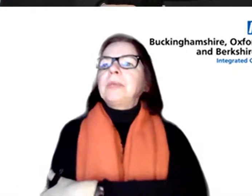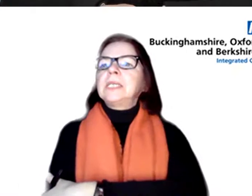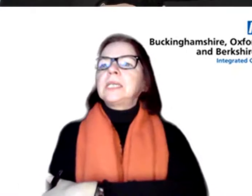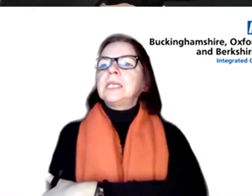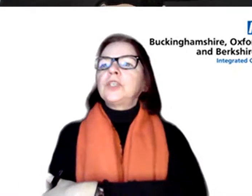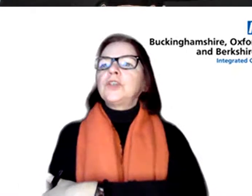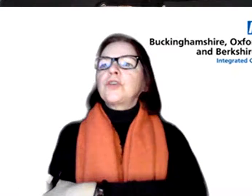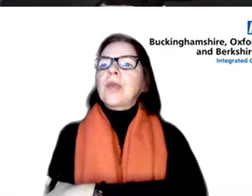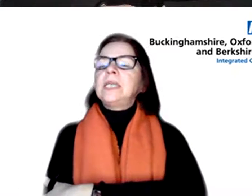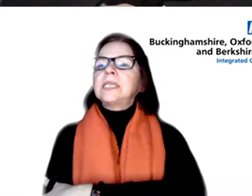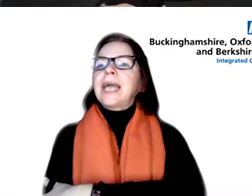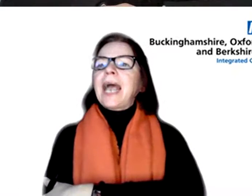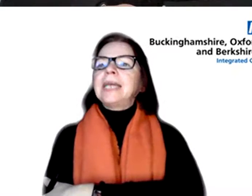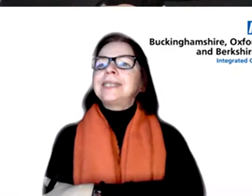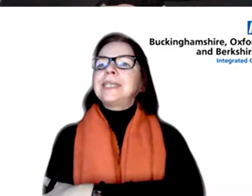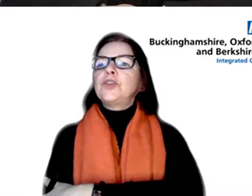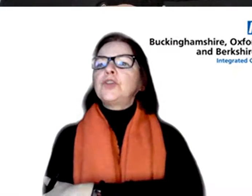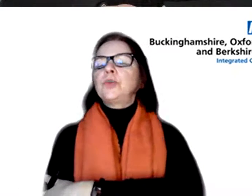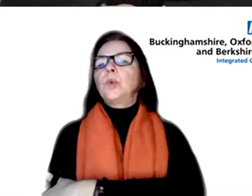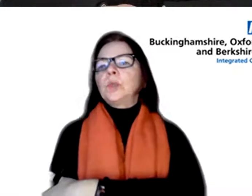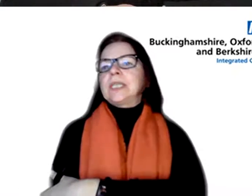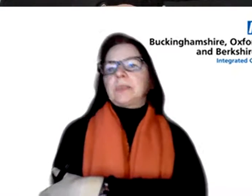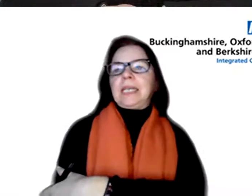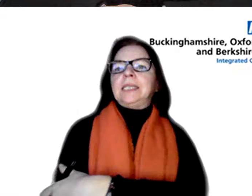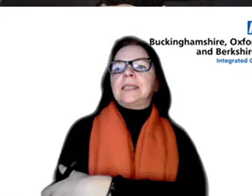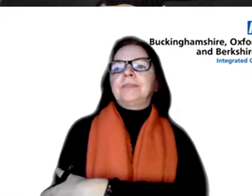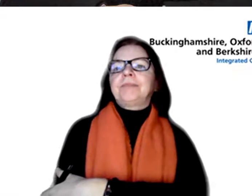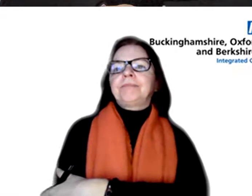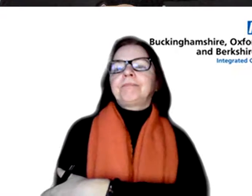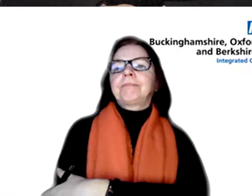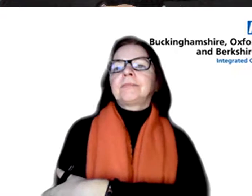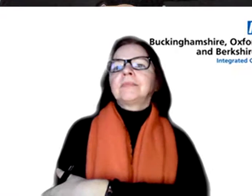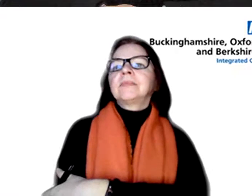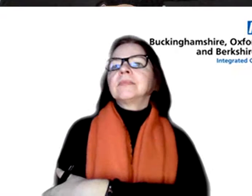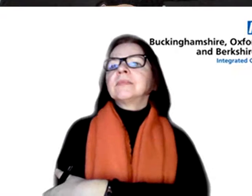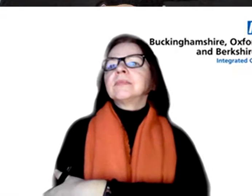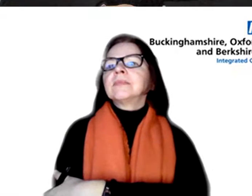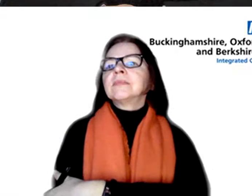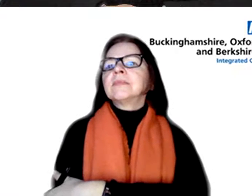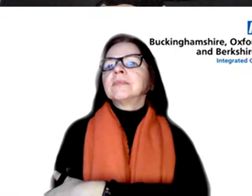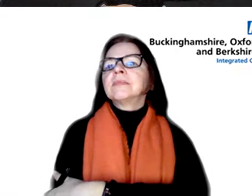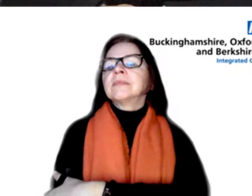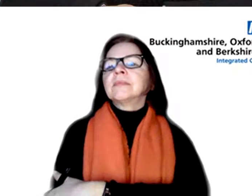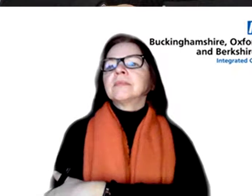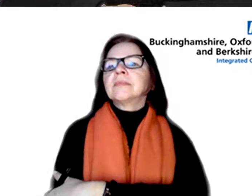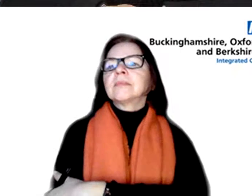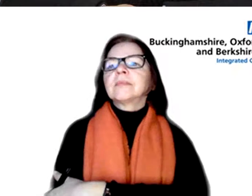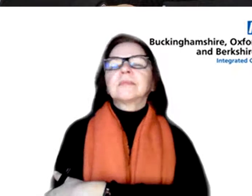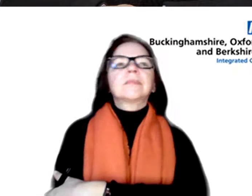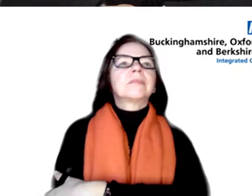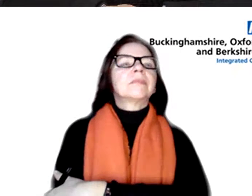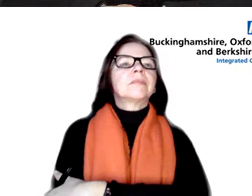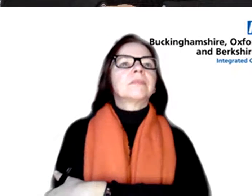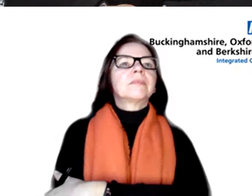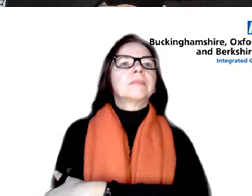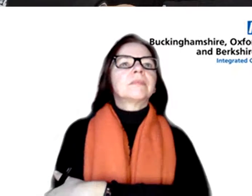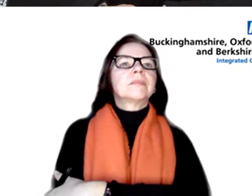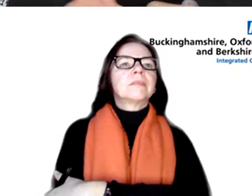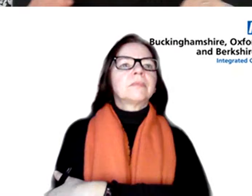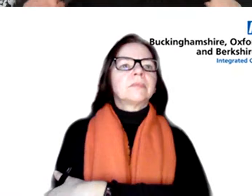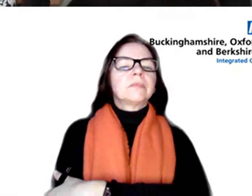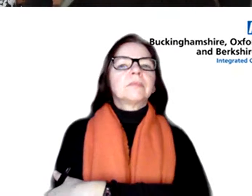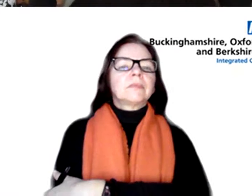the capabilities to create and issue audits, please? Yeah, so there's inbuilt